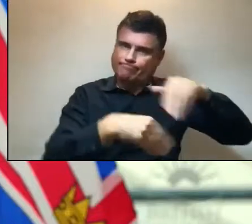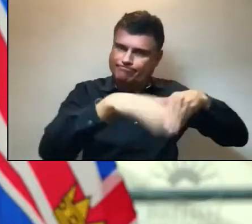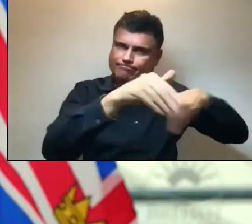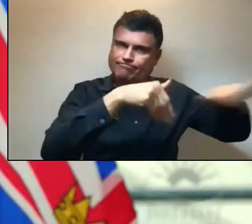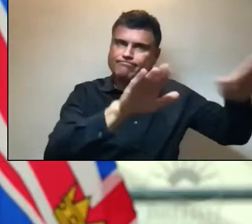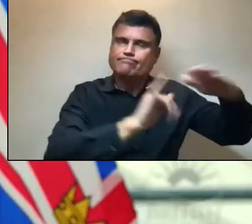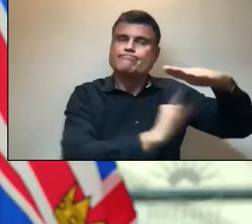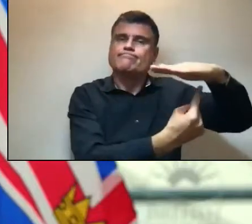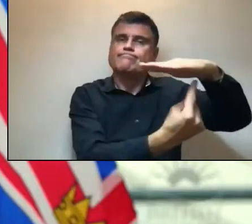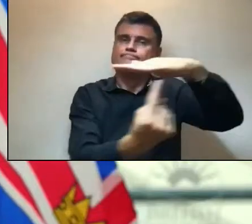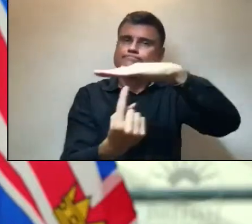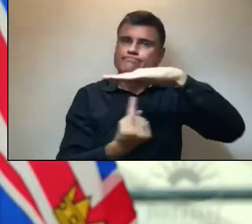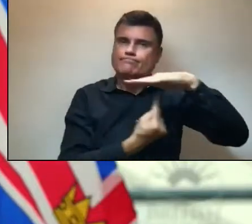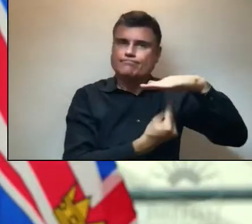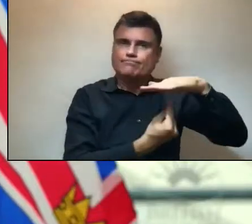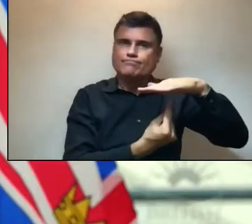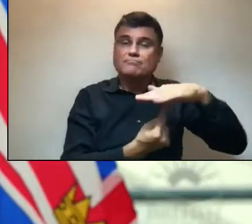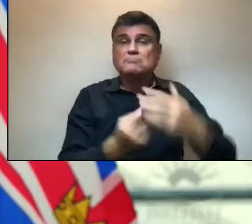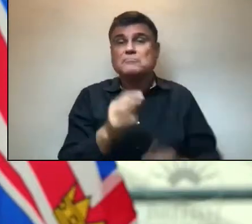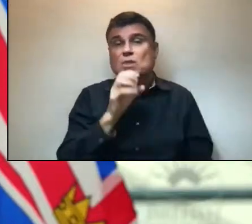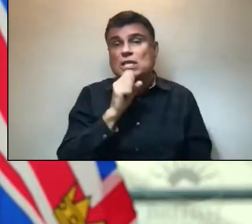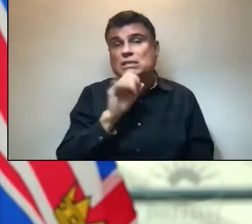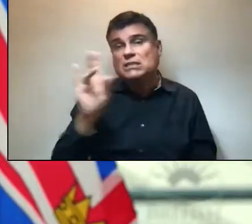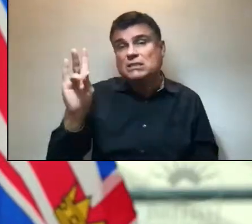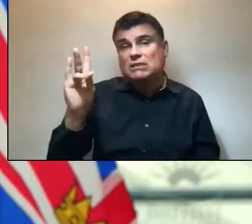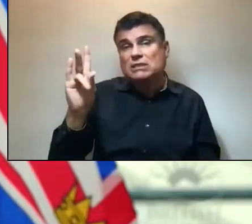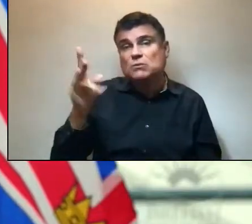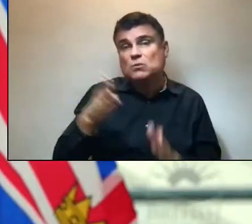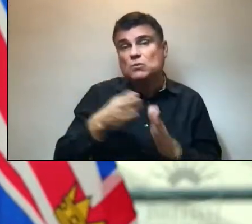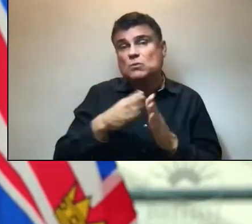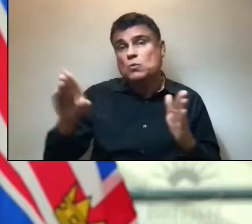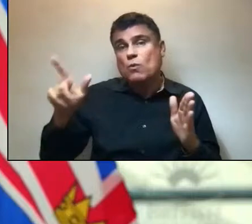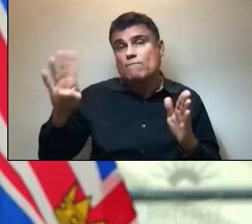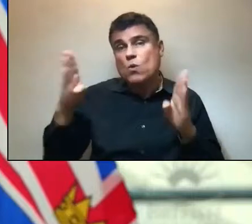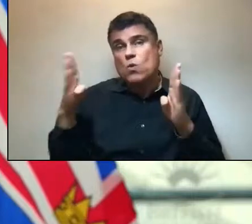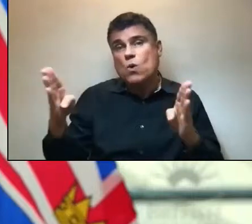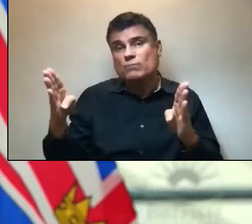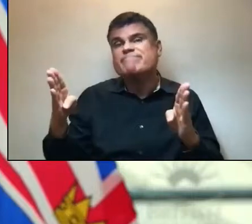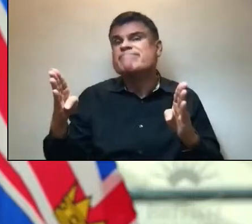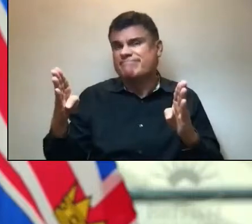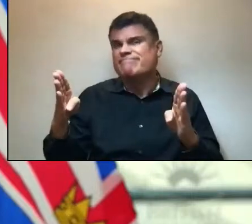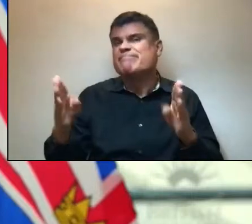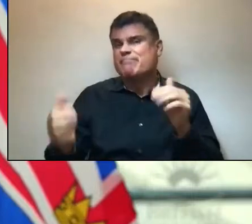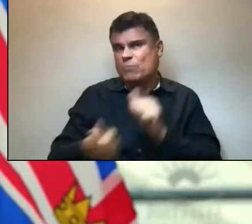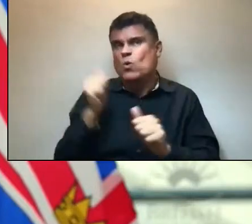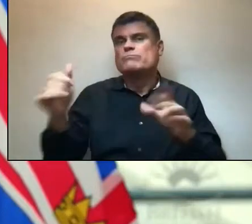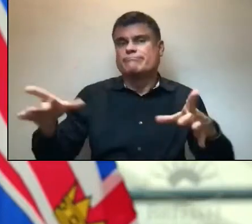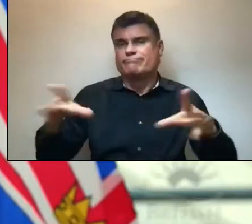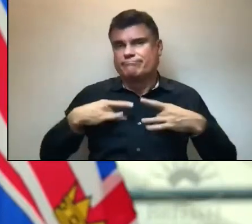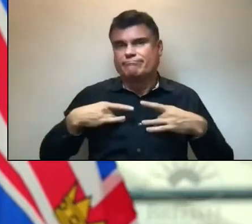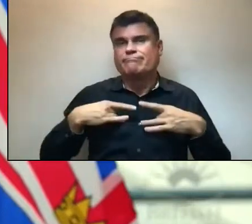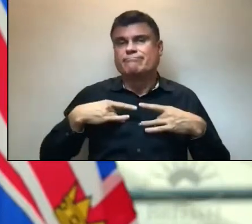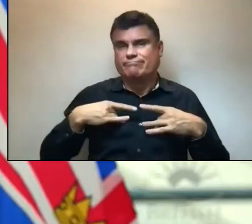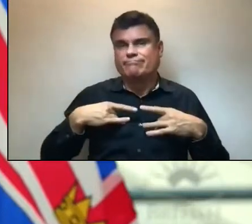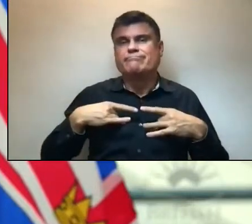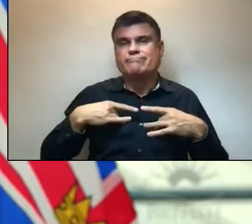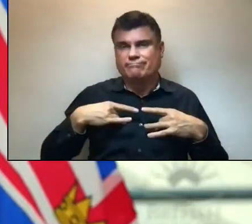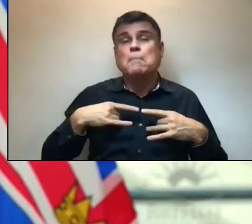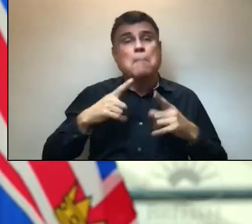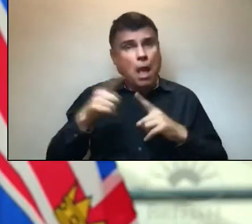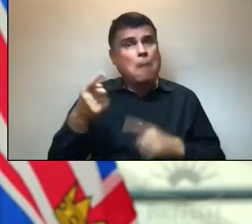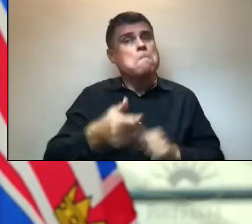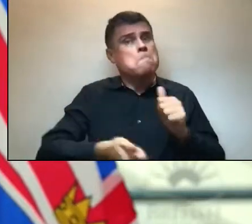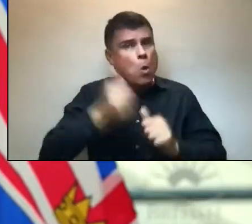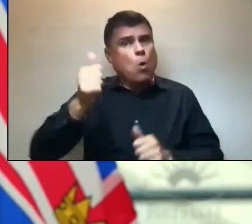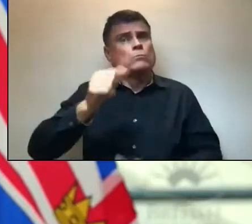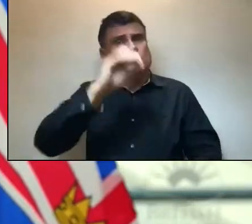from 17 to about 24, so it is mostly younger people and very highly vaccinated population. So that means that we're